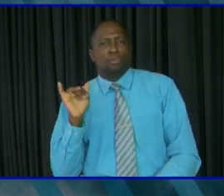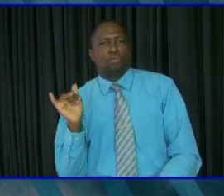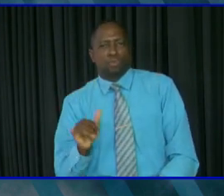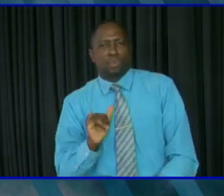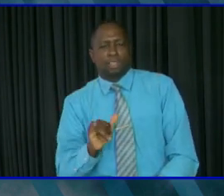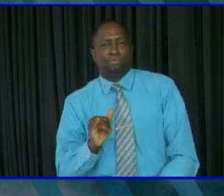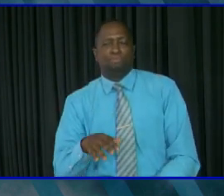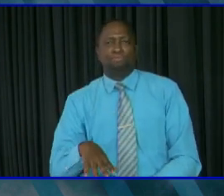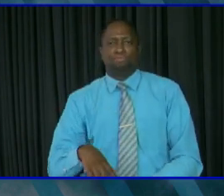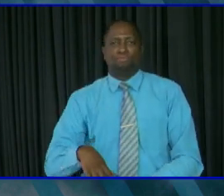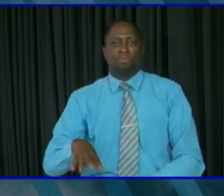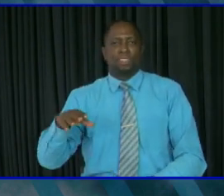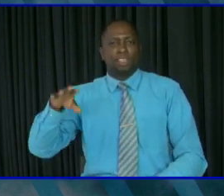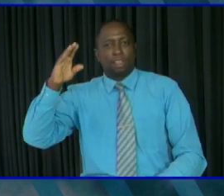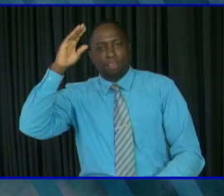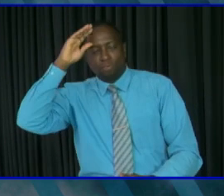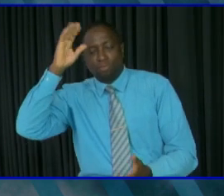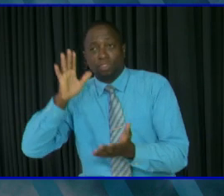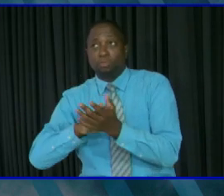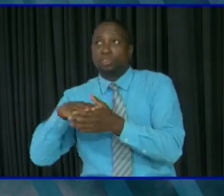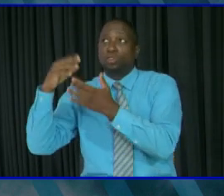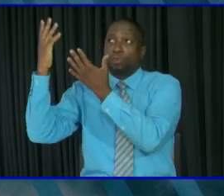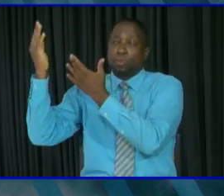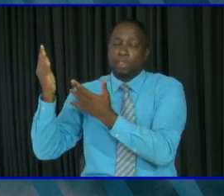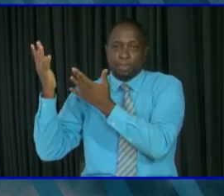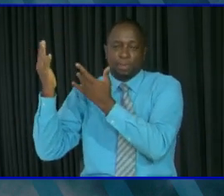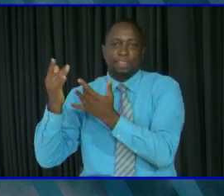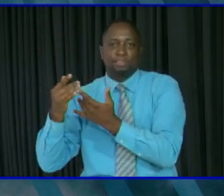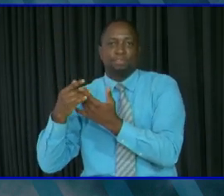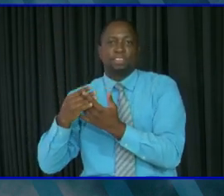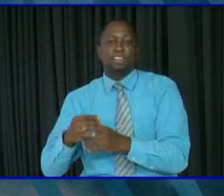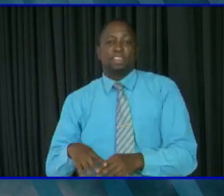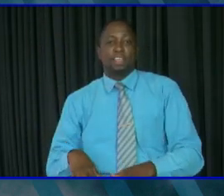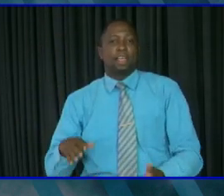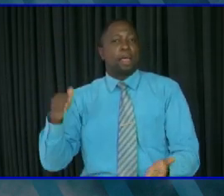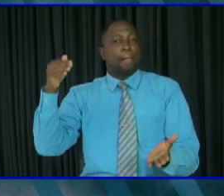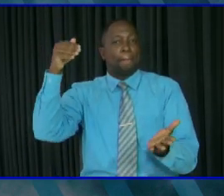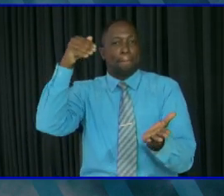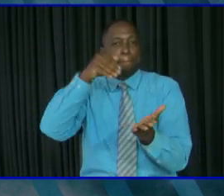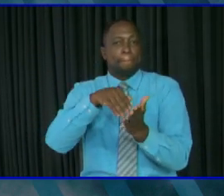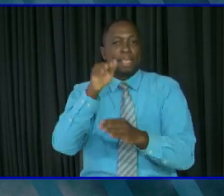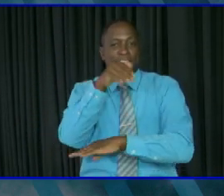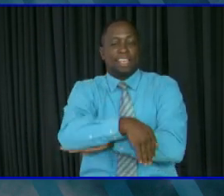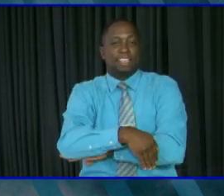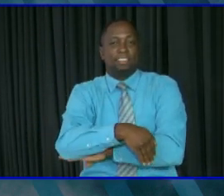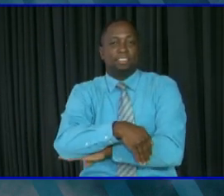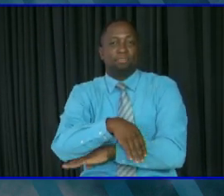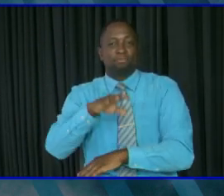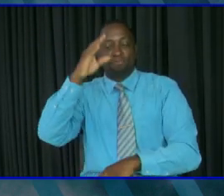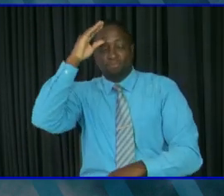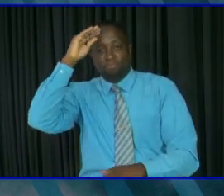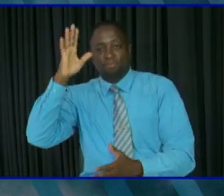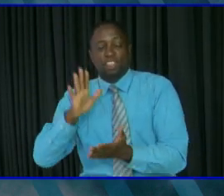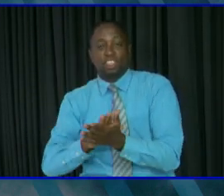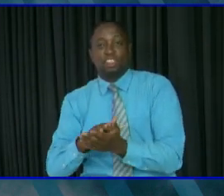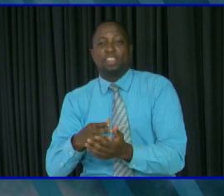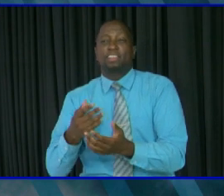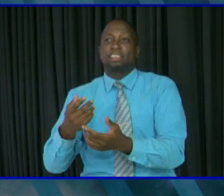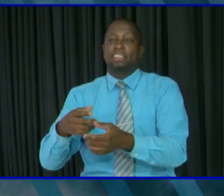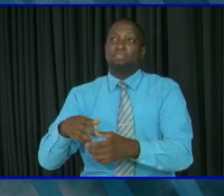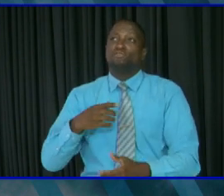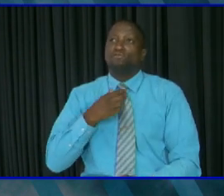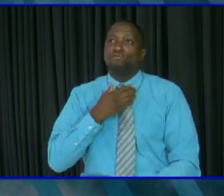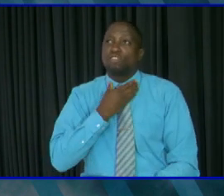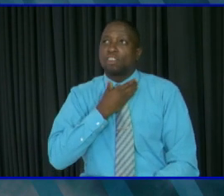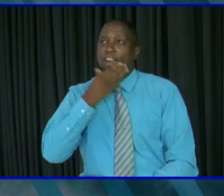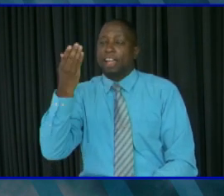slumbered and slept. And at midnight there was a cry made, 'Behold, the bridegroom cometh, go ye out